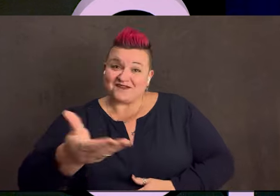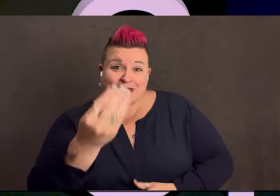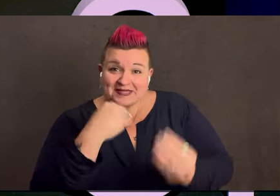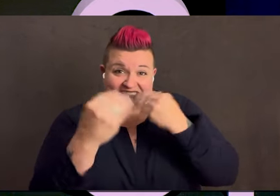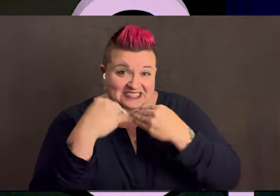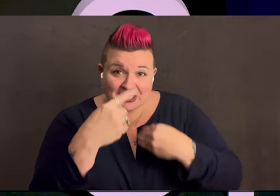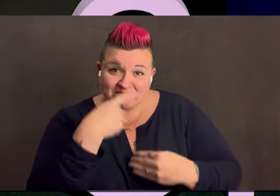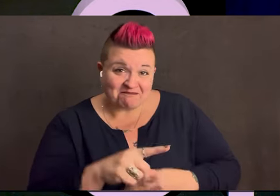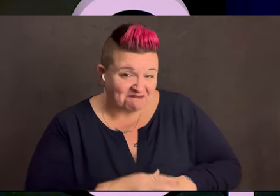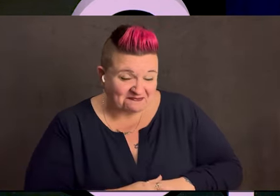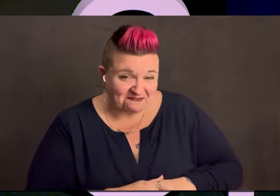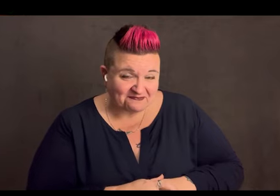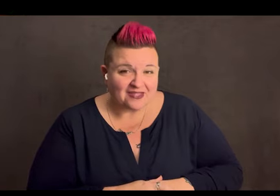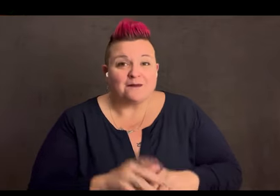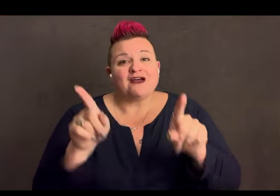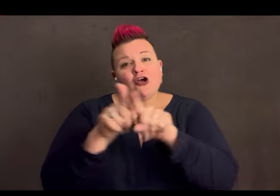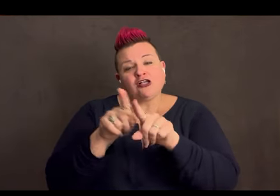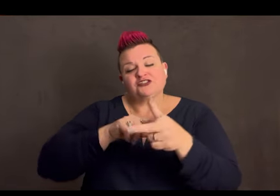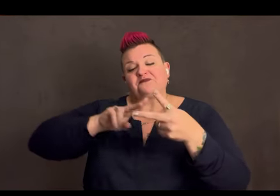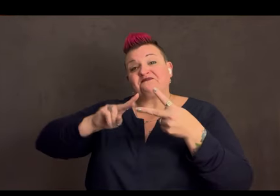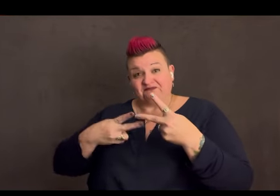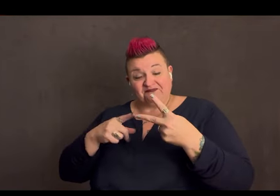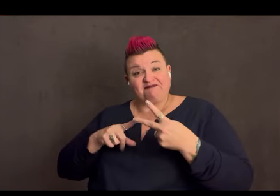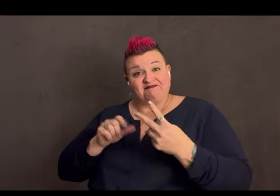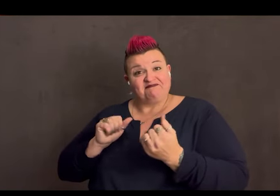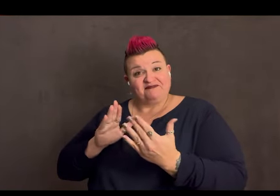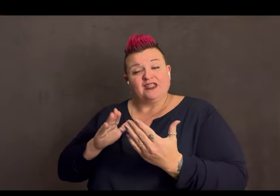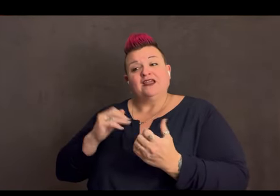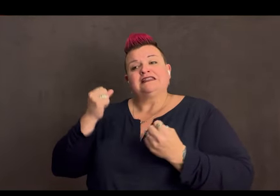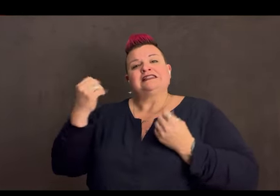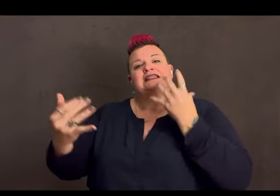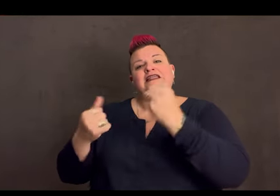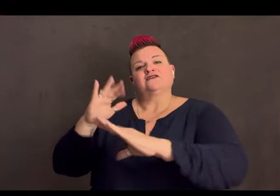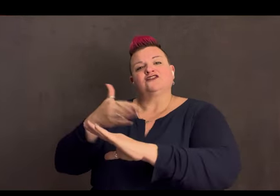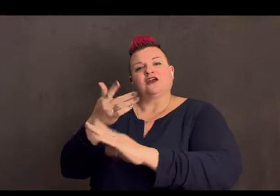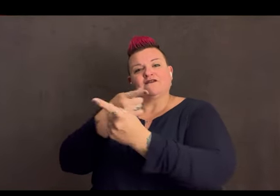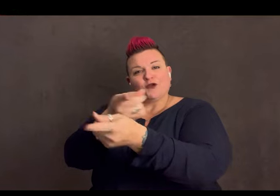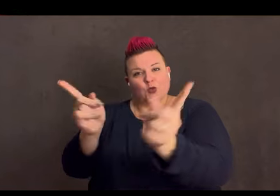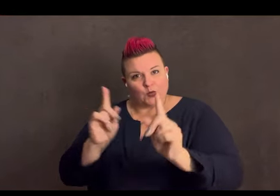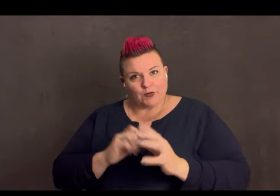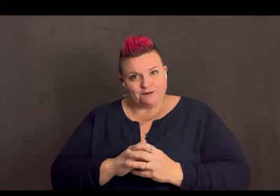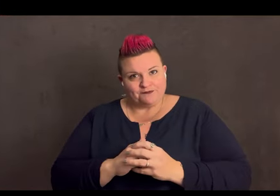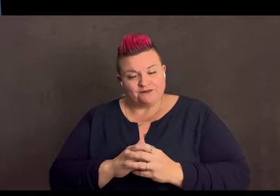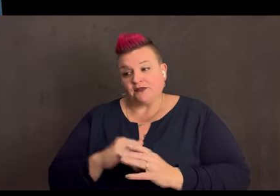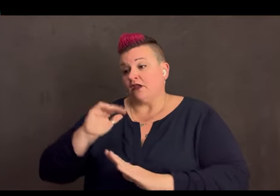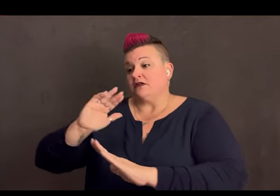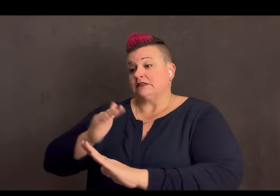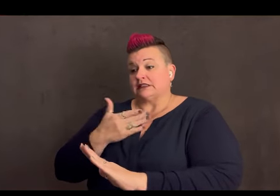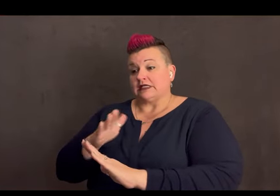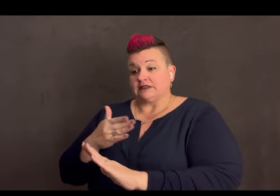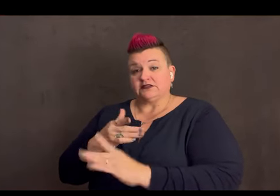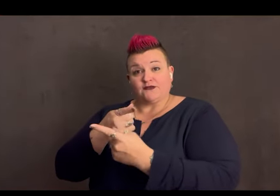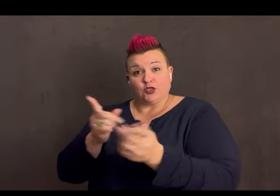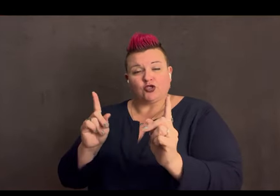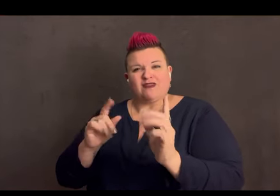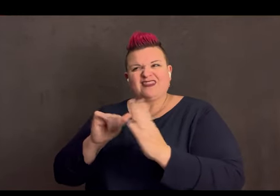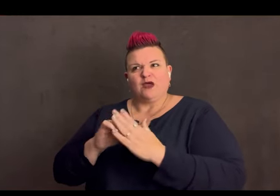Invite me to dinner. But also, by singing some songs for you folks. Some songs